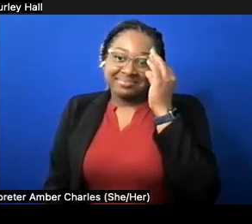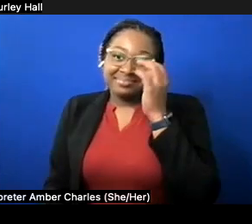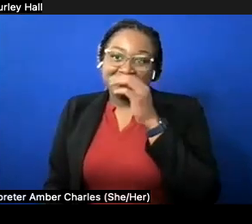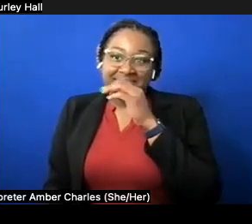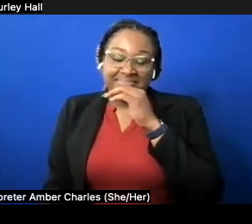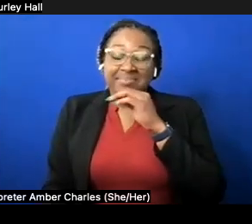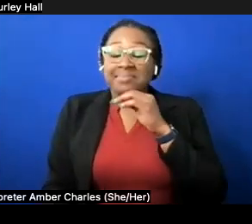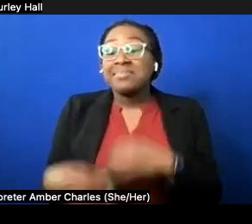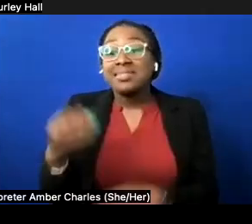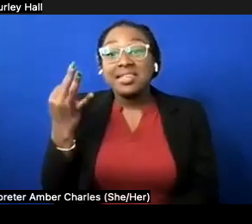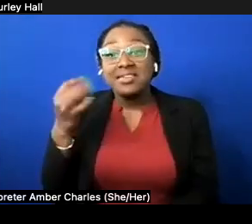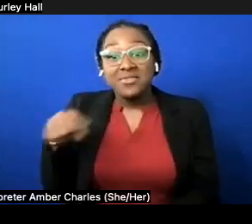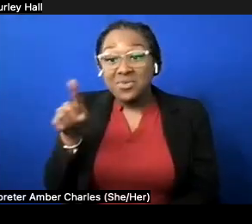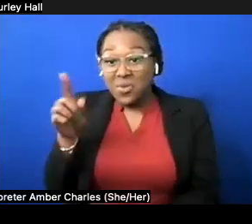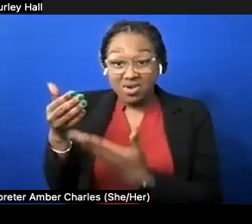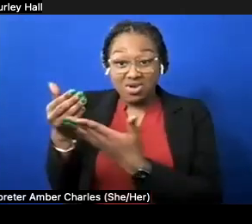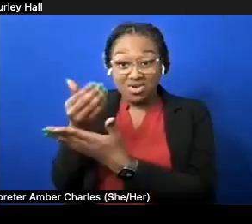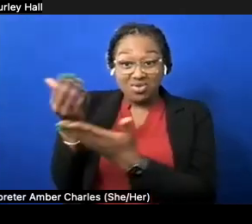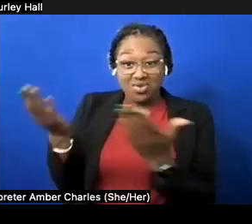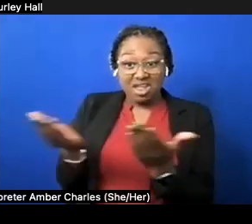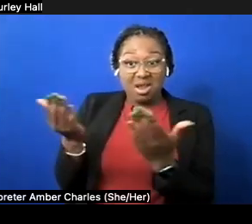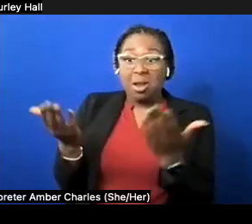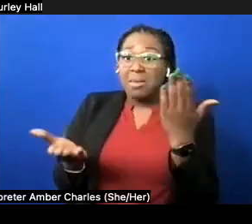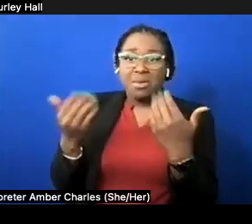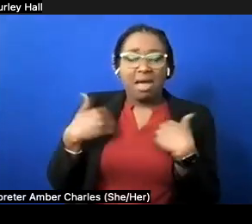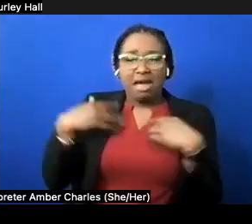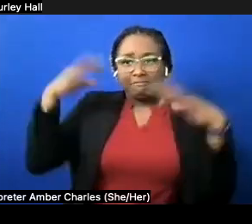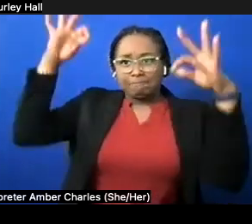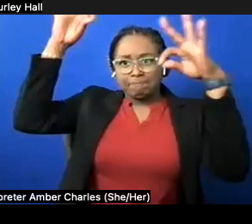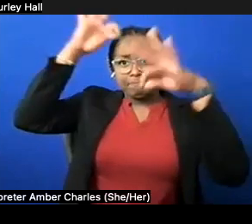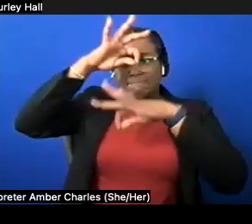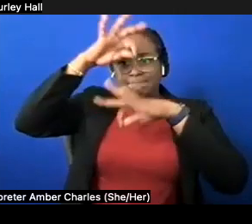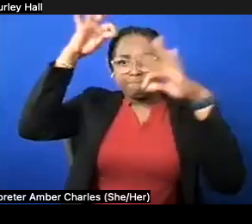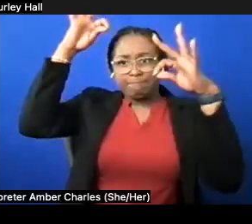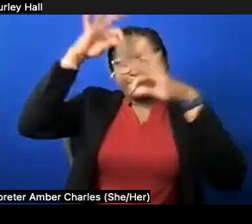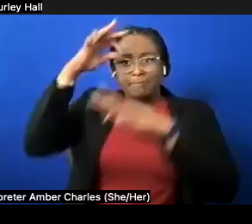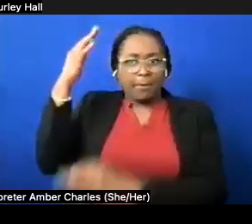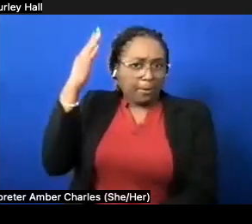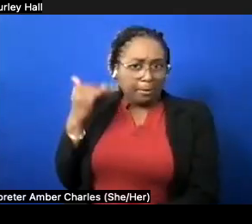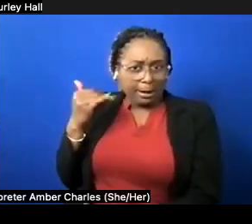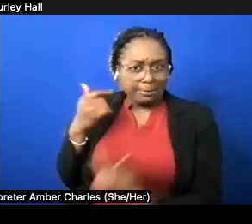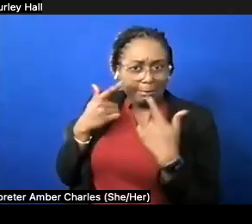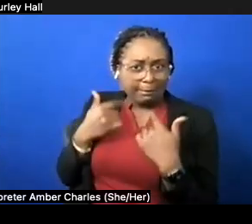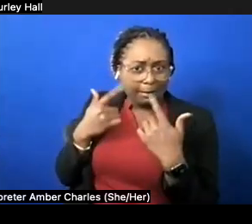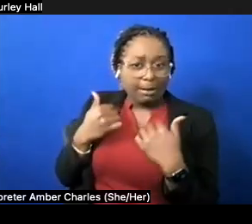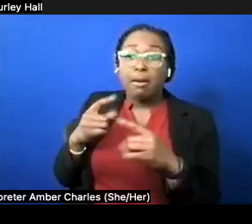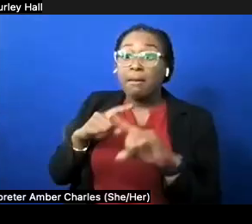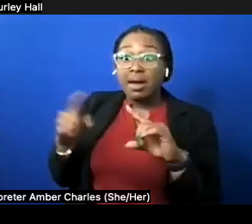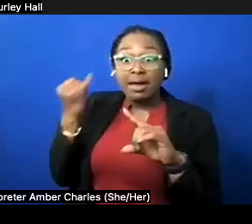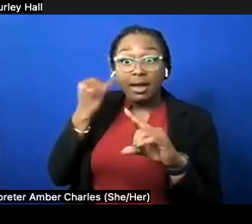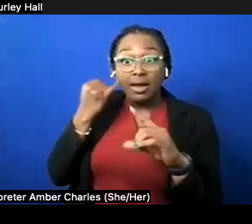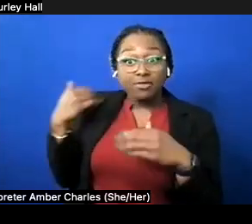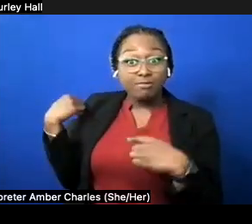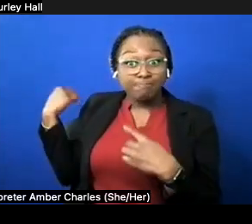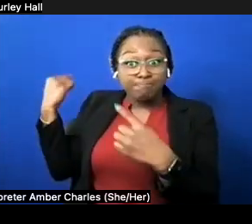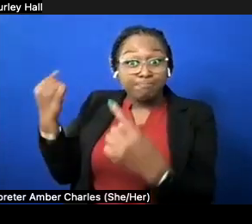If you are new here, you probably have no clue why I'm crying. But if you have been here, the